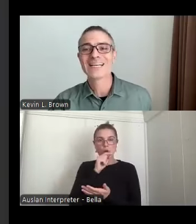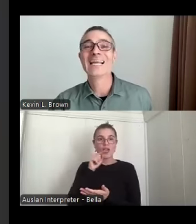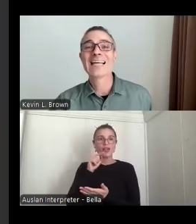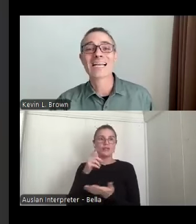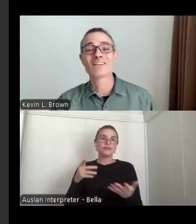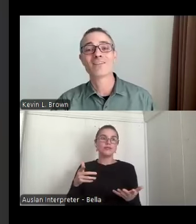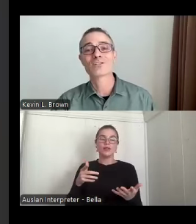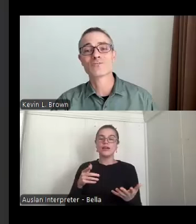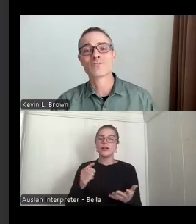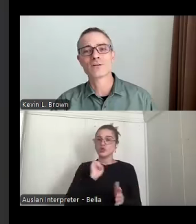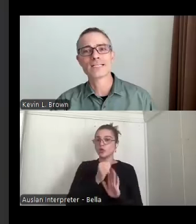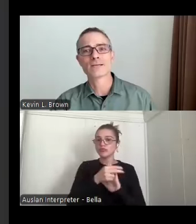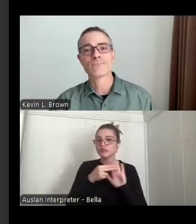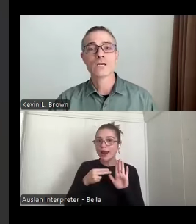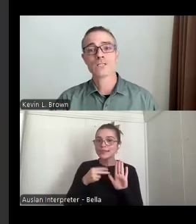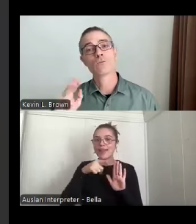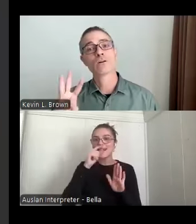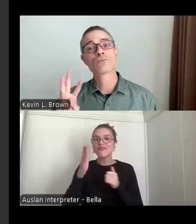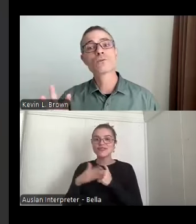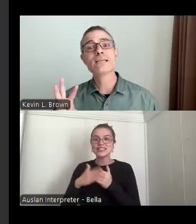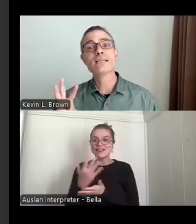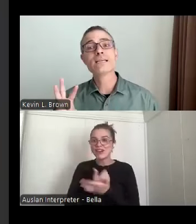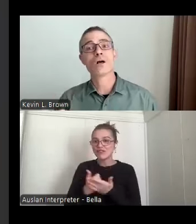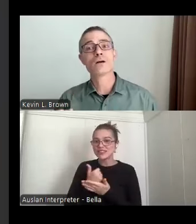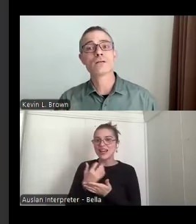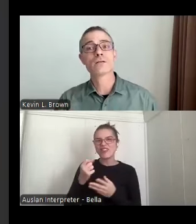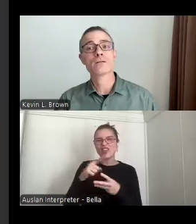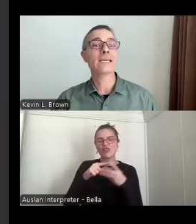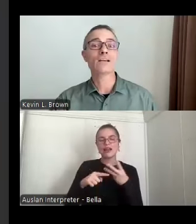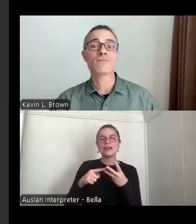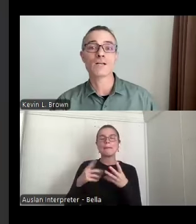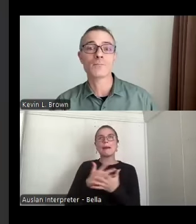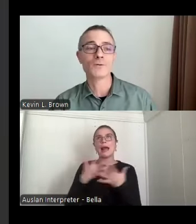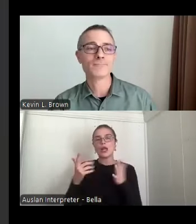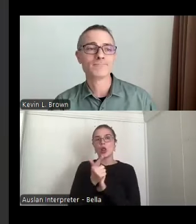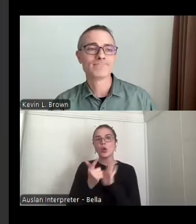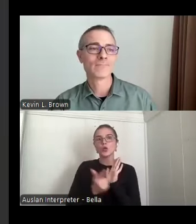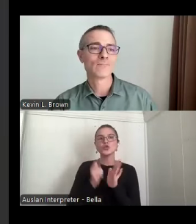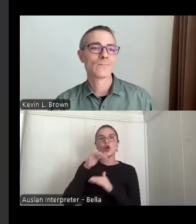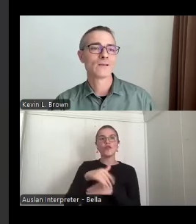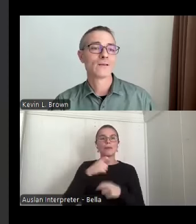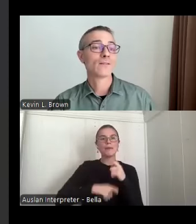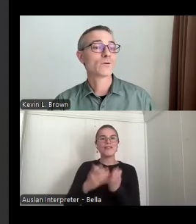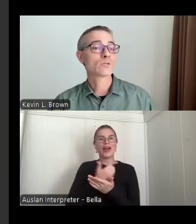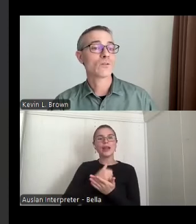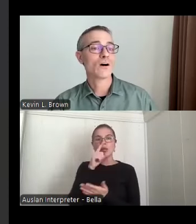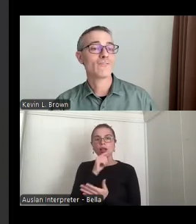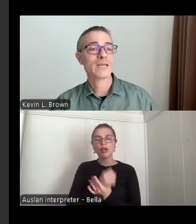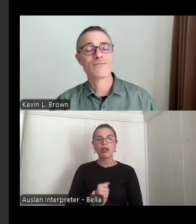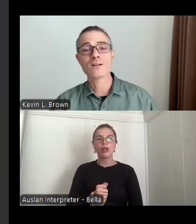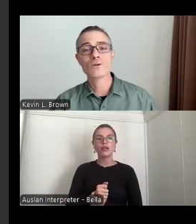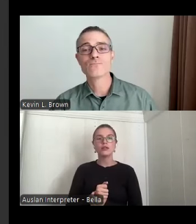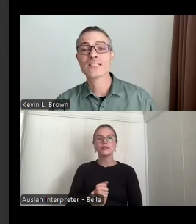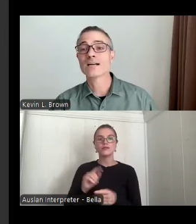well, and that can fix your fundraising. And so there are three main laws of being fundable. The first law of